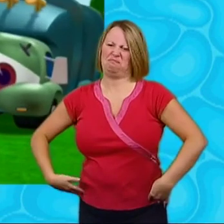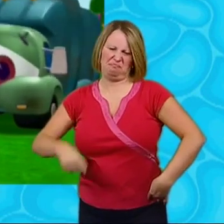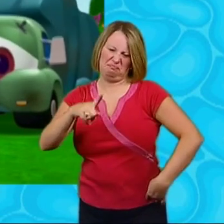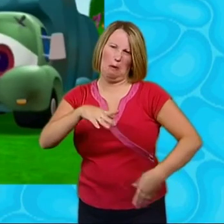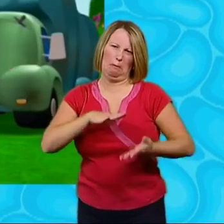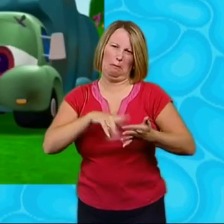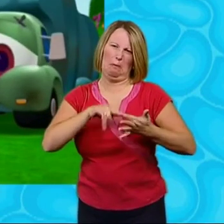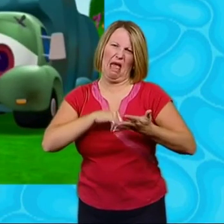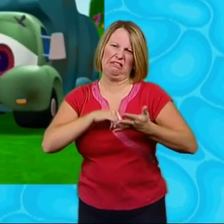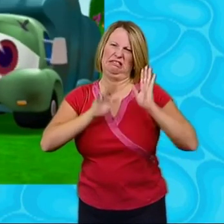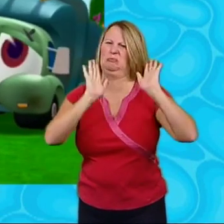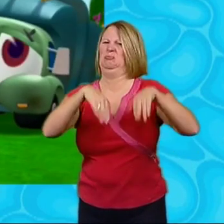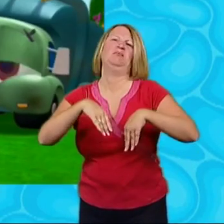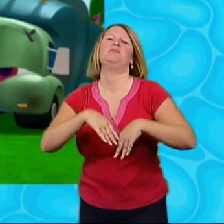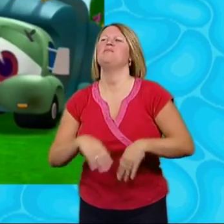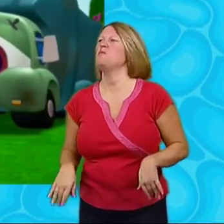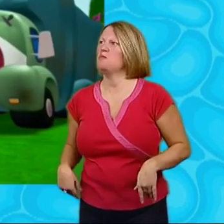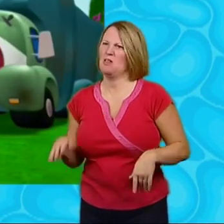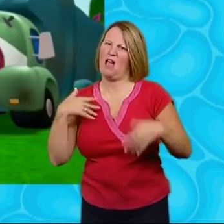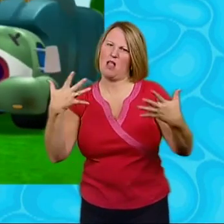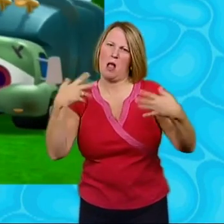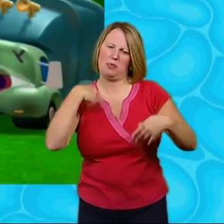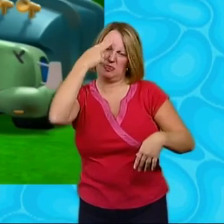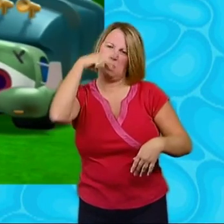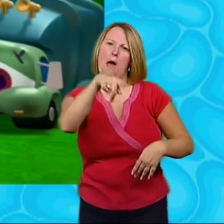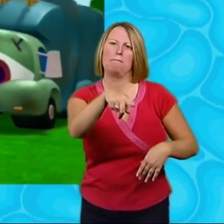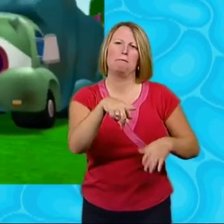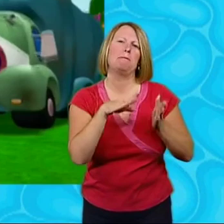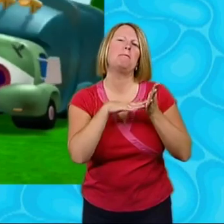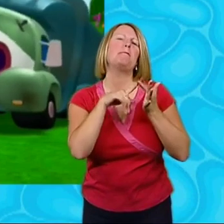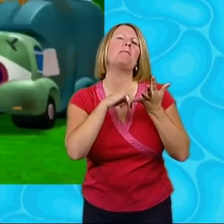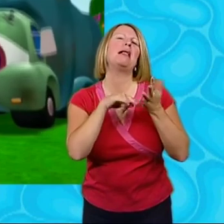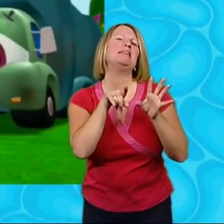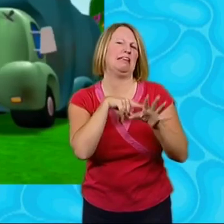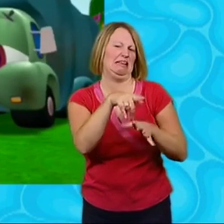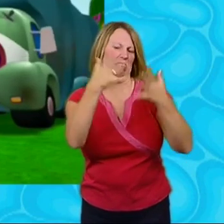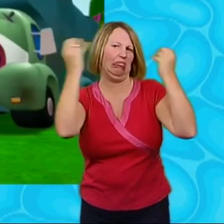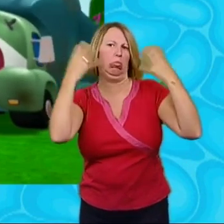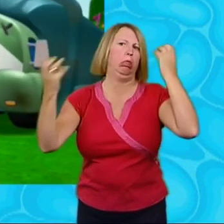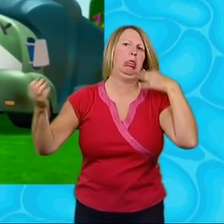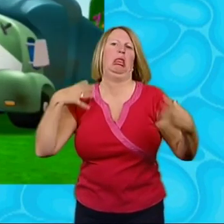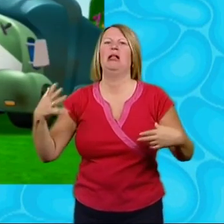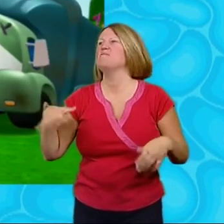you Messy Jessie now. Wait, that rhymes. Messy Jessie.